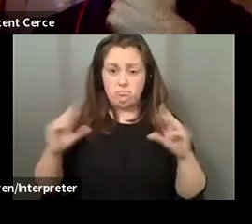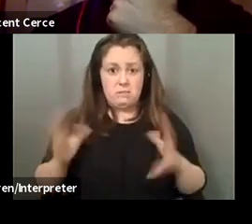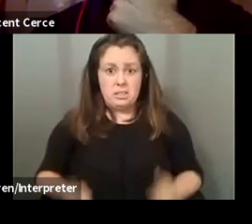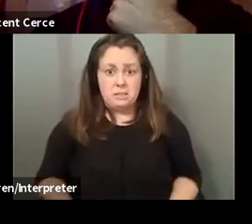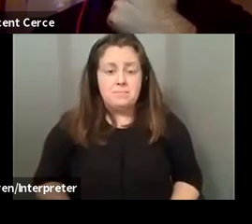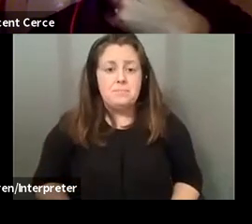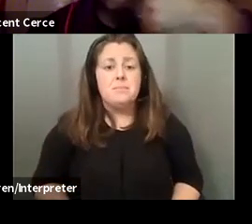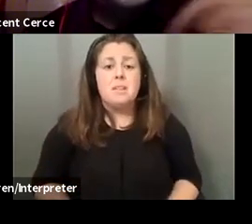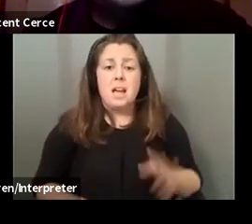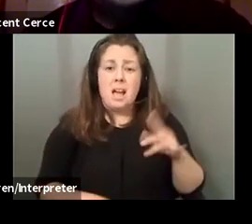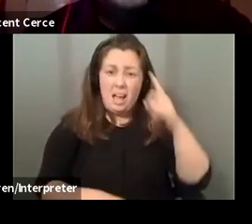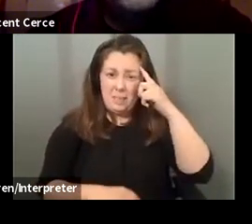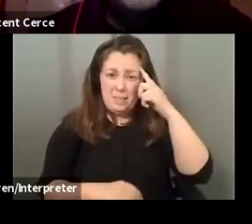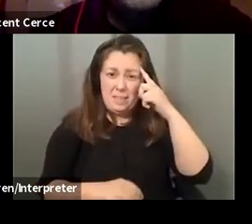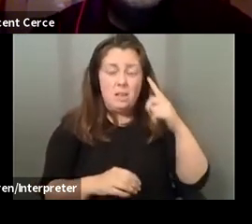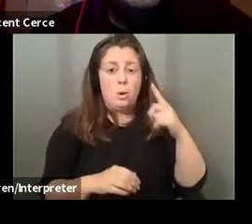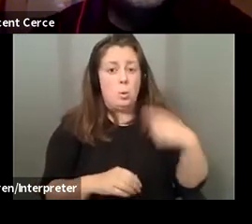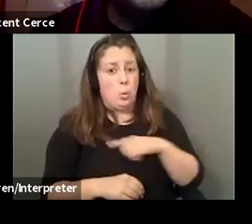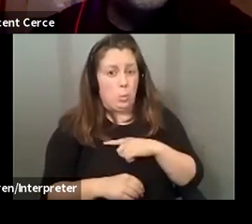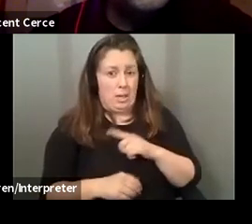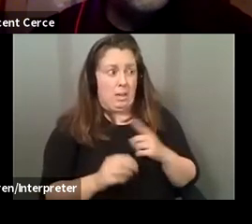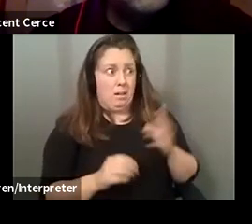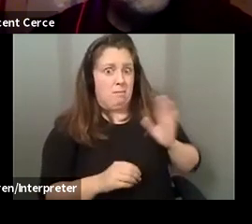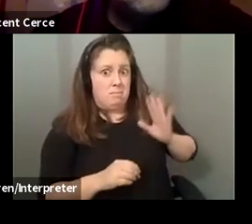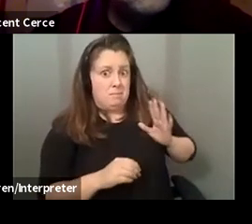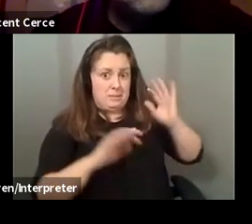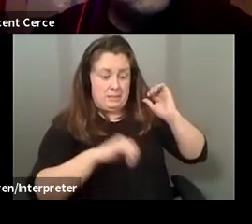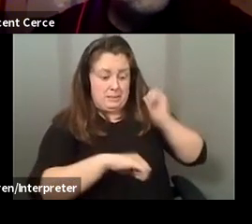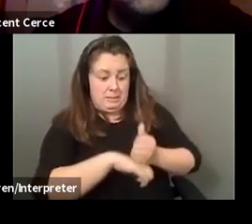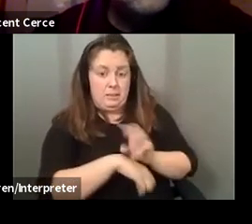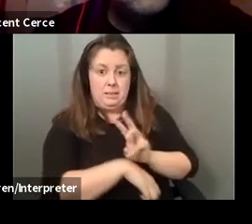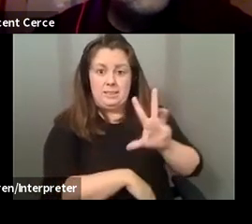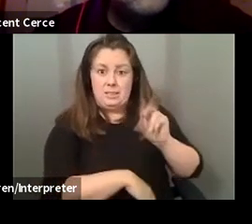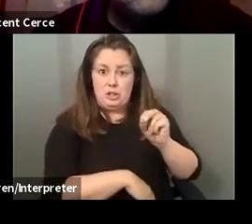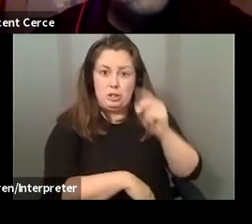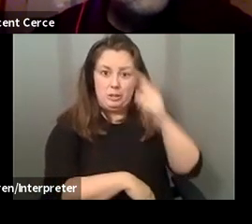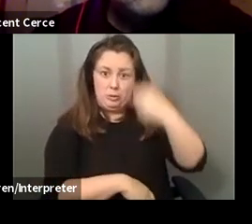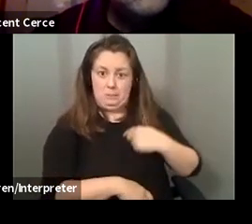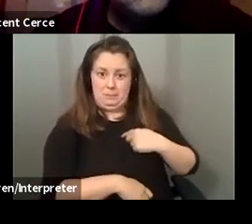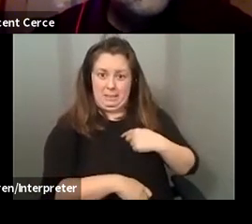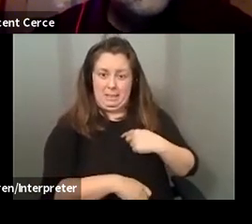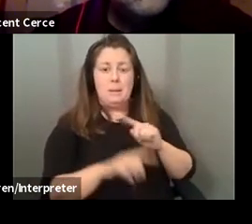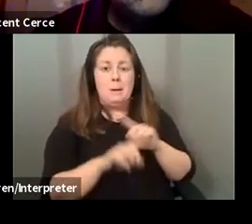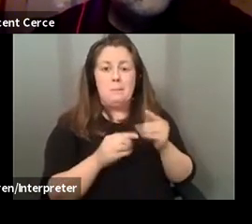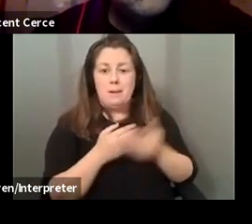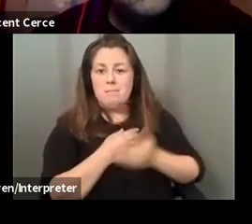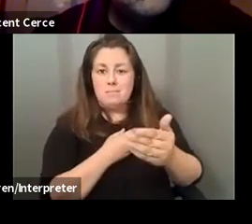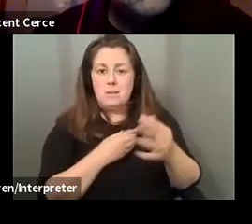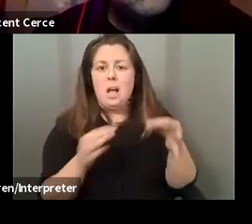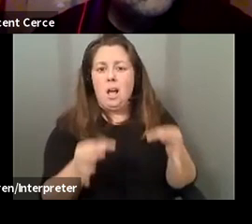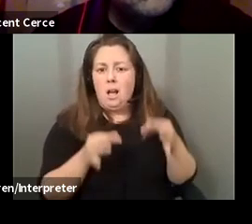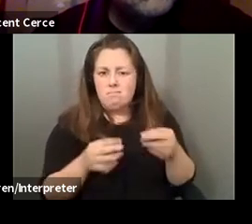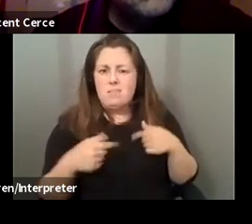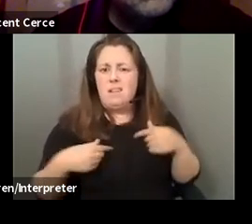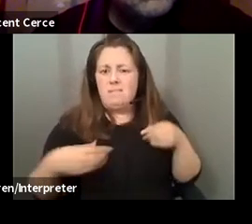6:30 because I could not make earlier meetings. And I think there's going to be some flexibility there for me moving forward. So if we